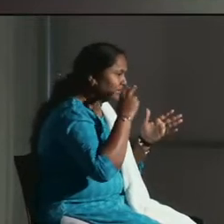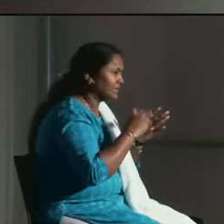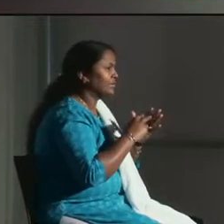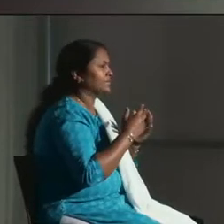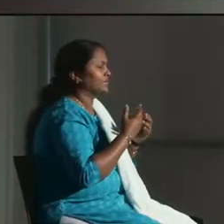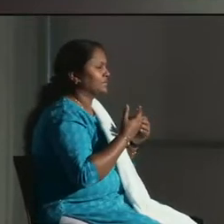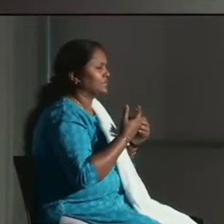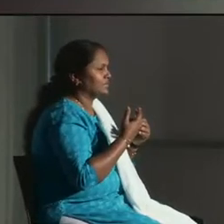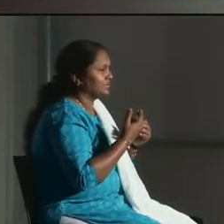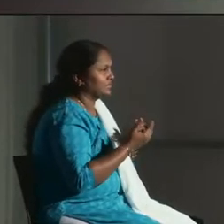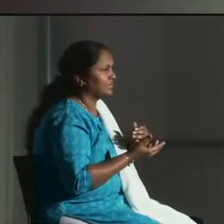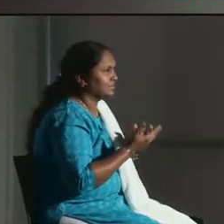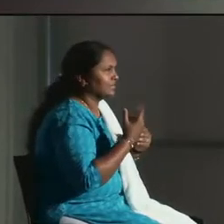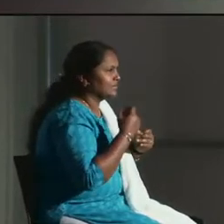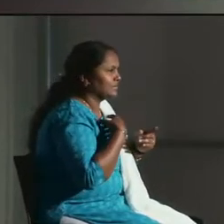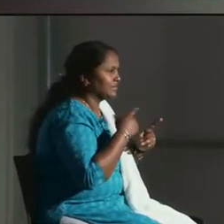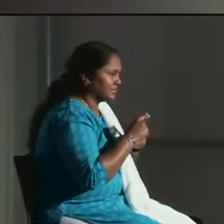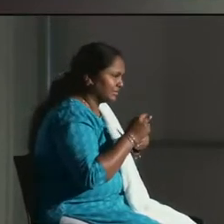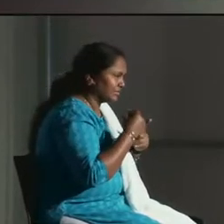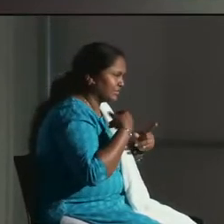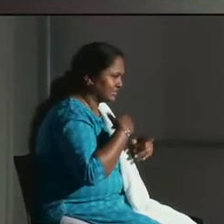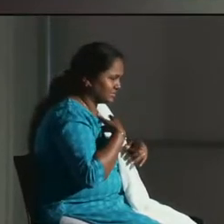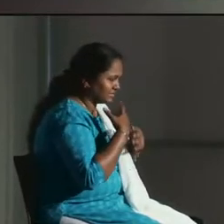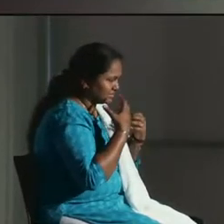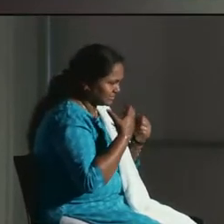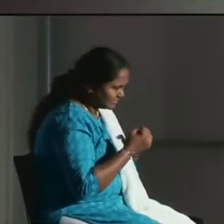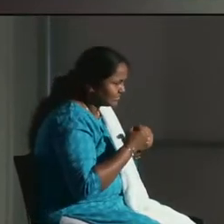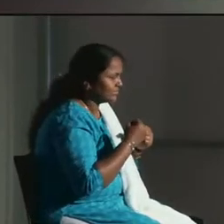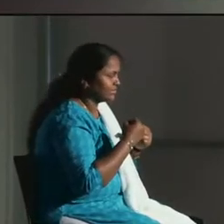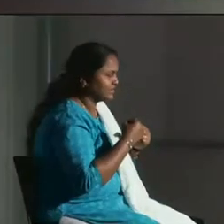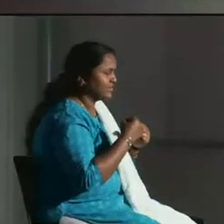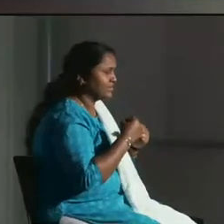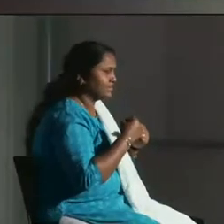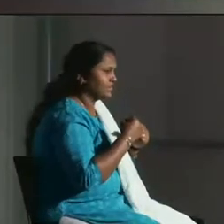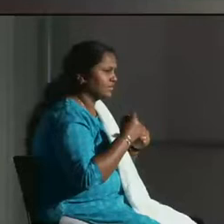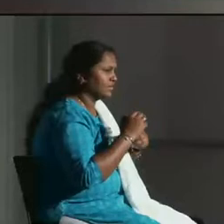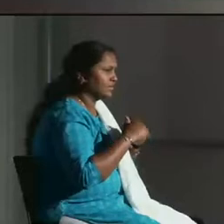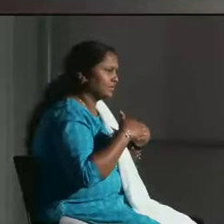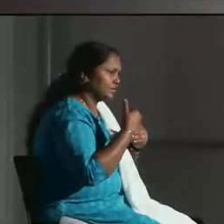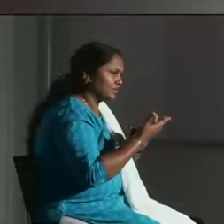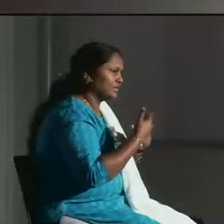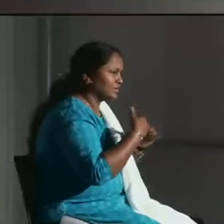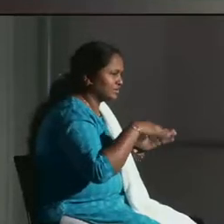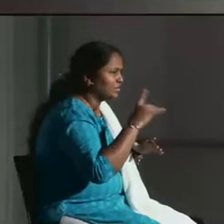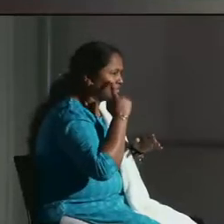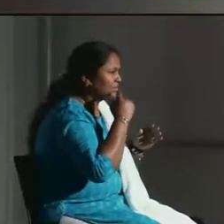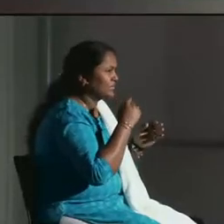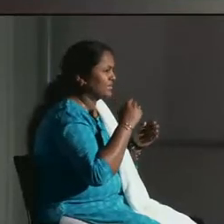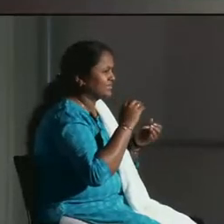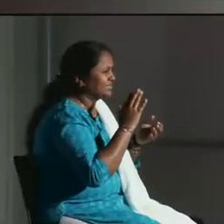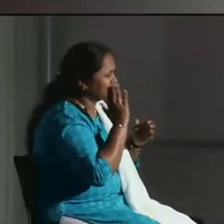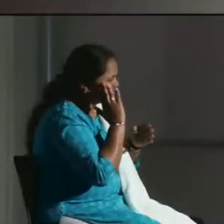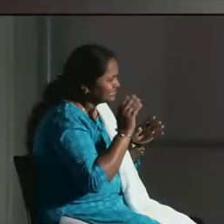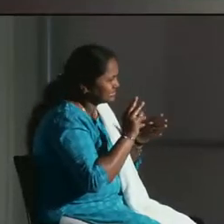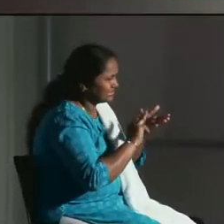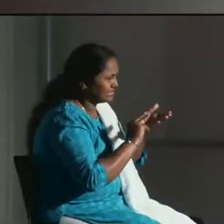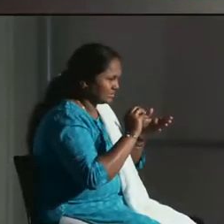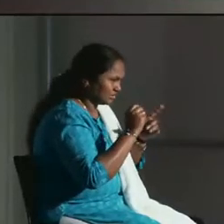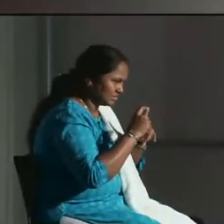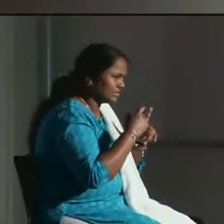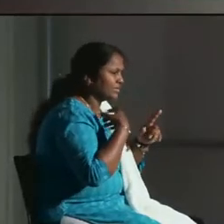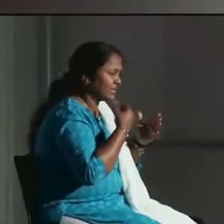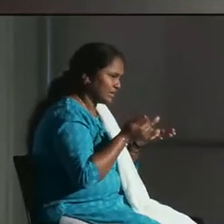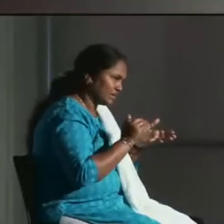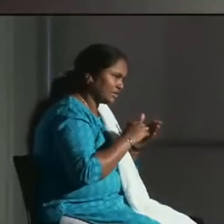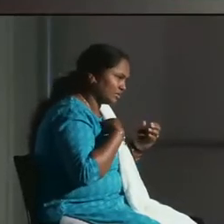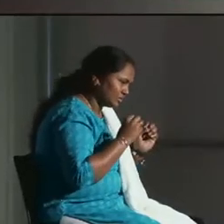wake up. And then realize it was just this tussling leaf. And then again, go back into sleep mode and again wake